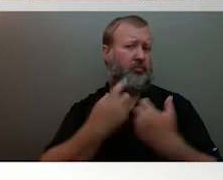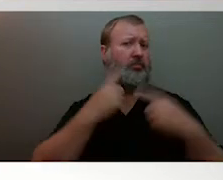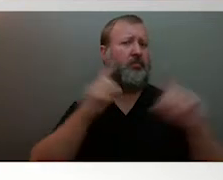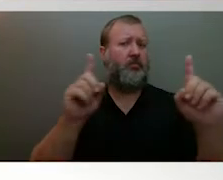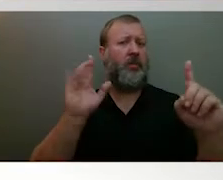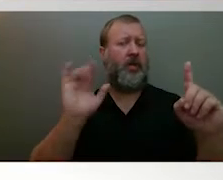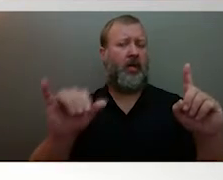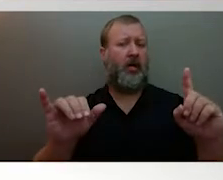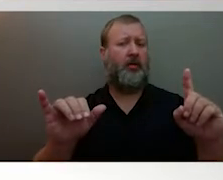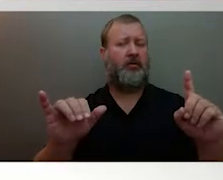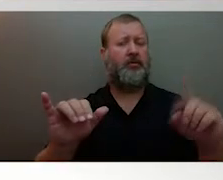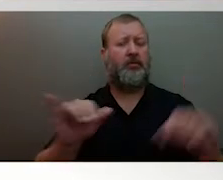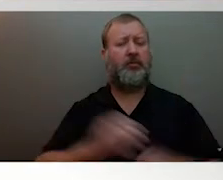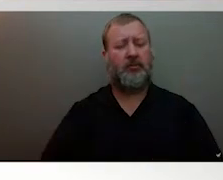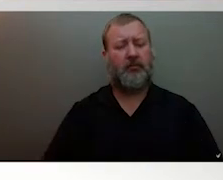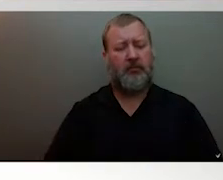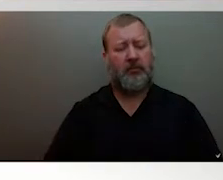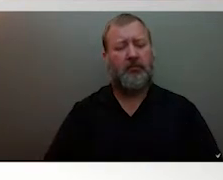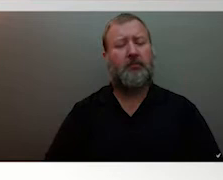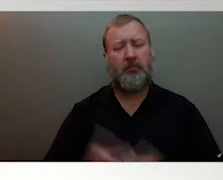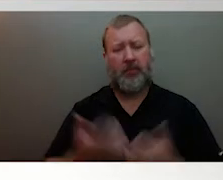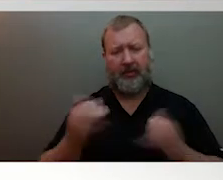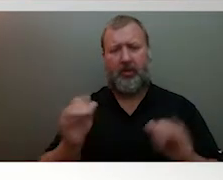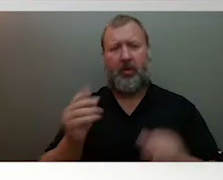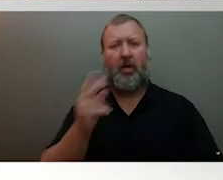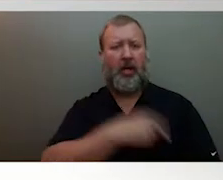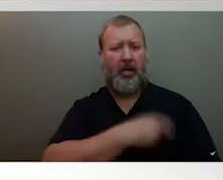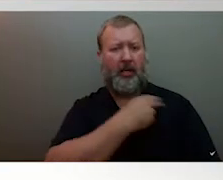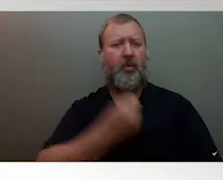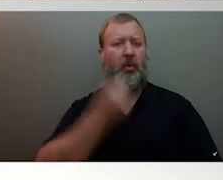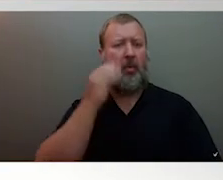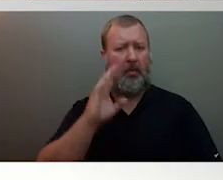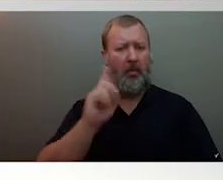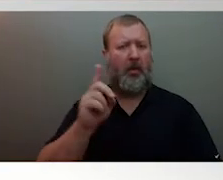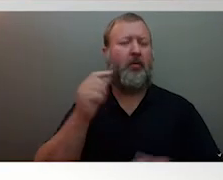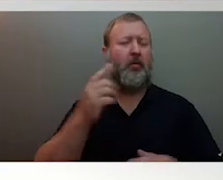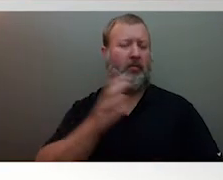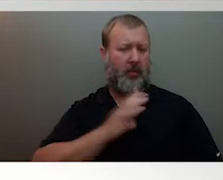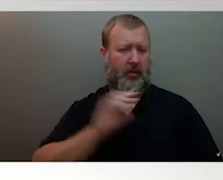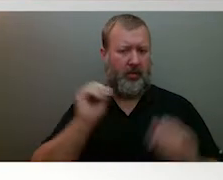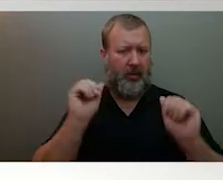another area, they can still be on hospital homebound.